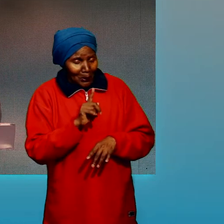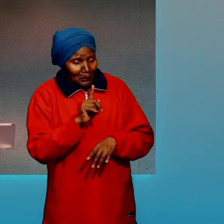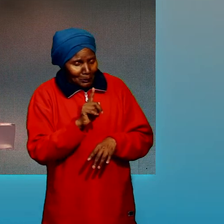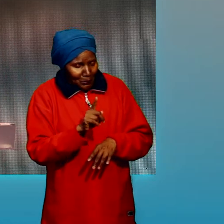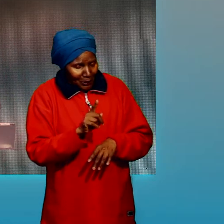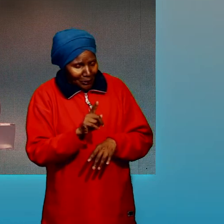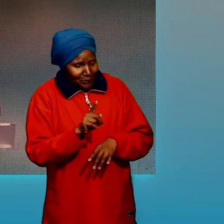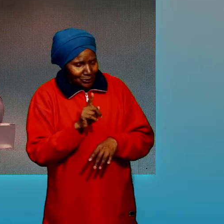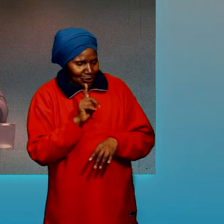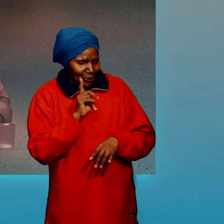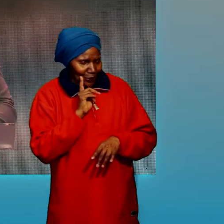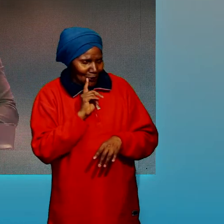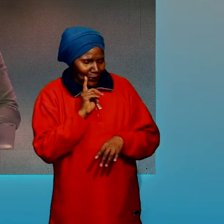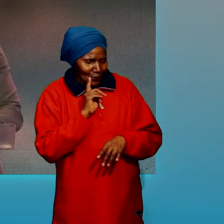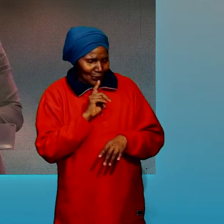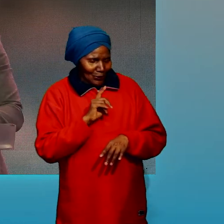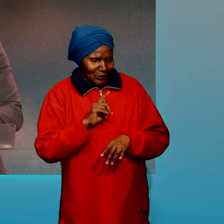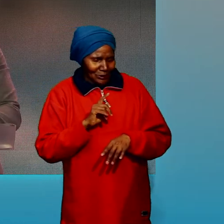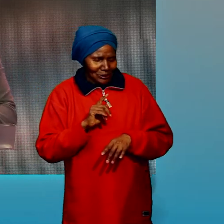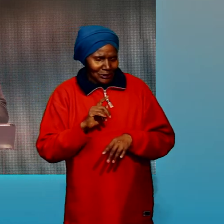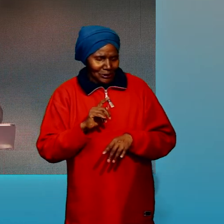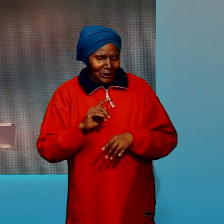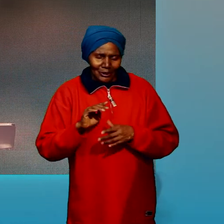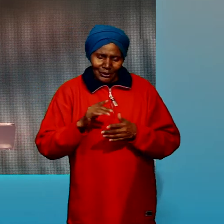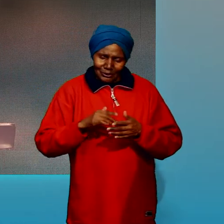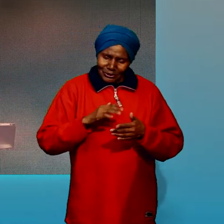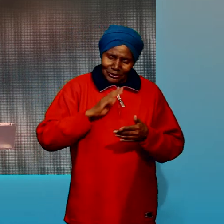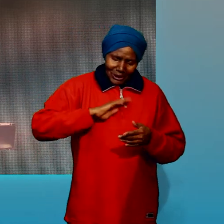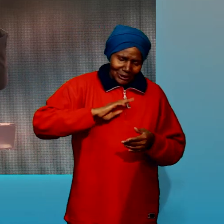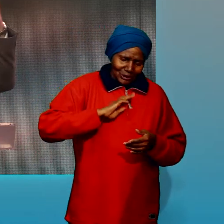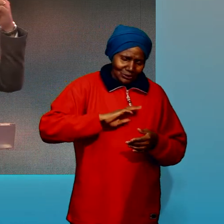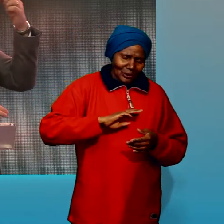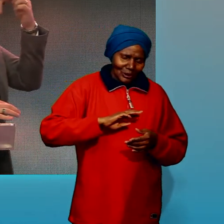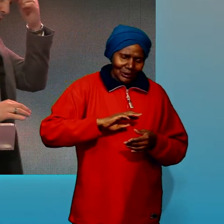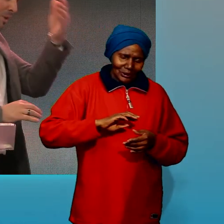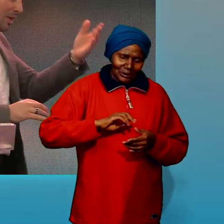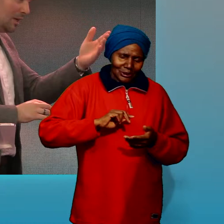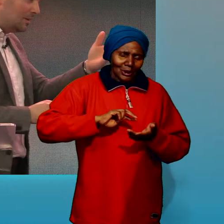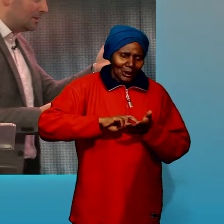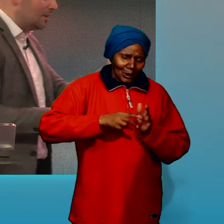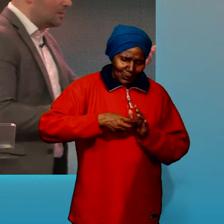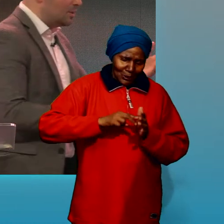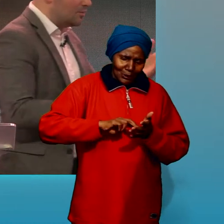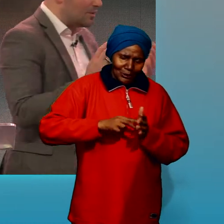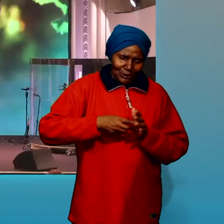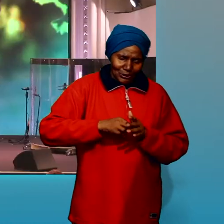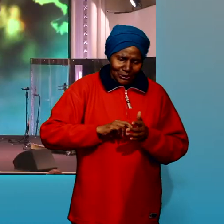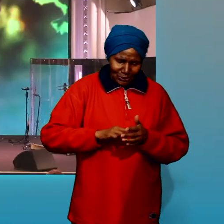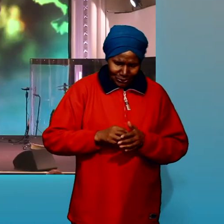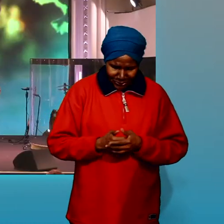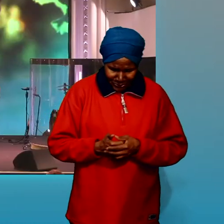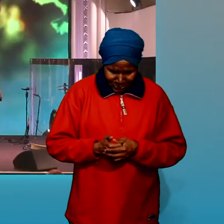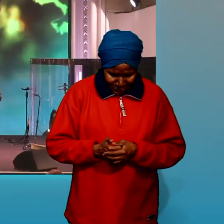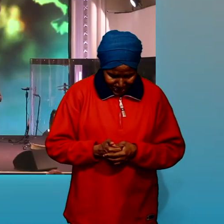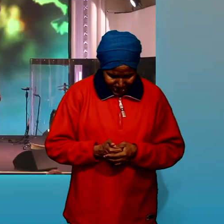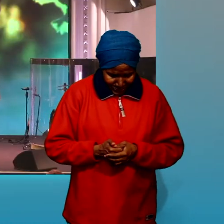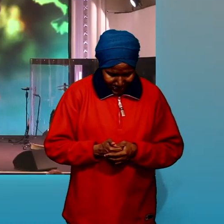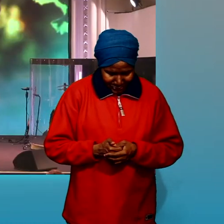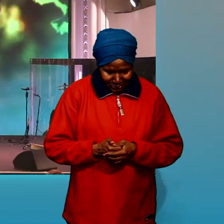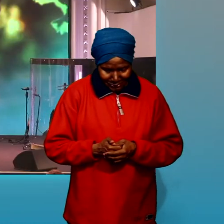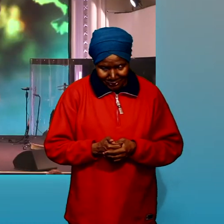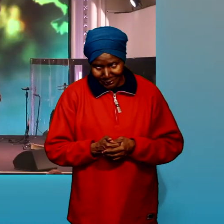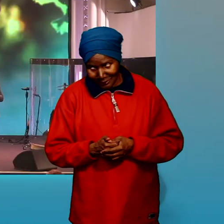always serves a purpose. That might be slightly harder for me, but have you ever gone to the